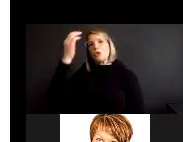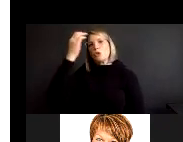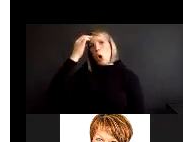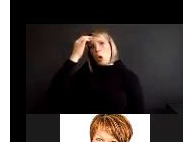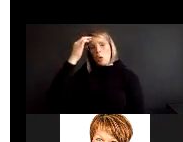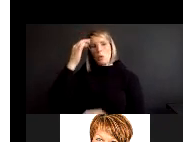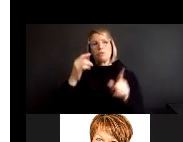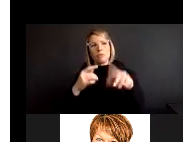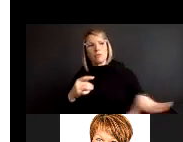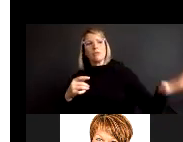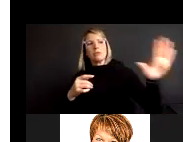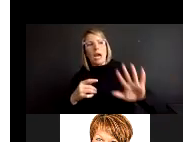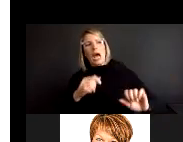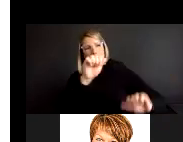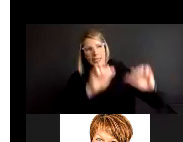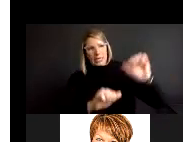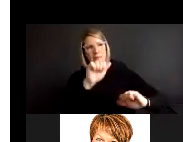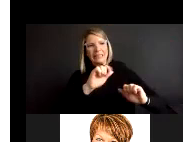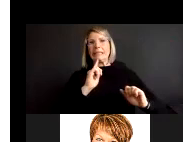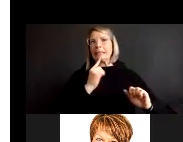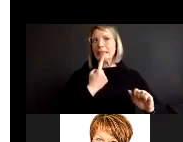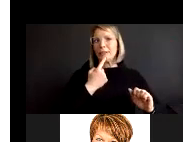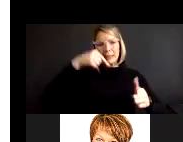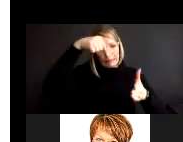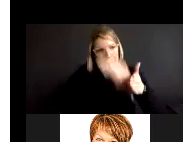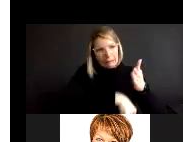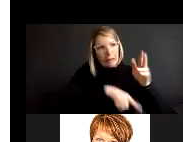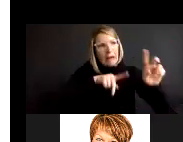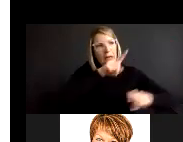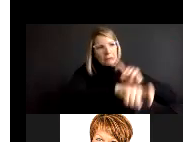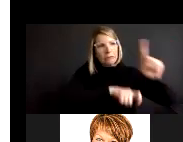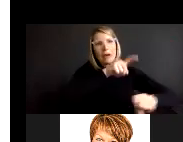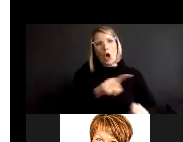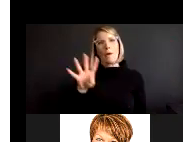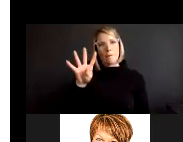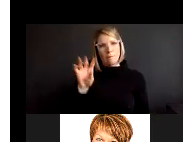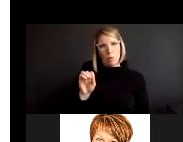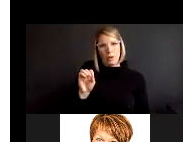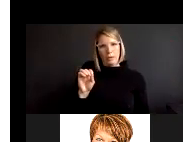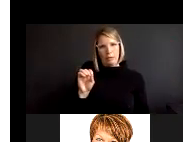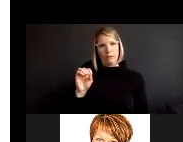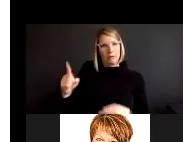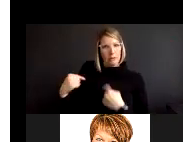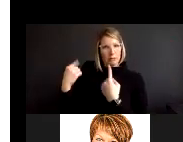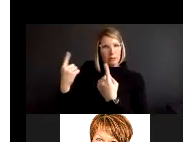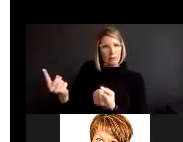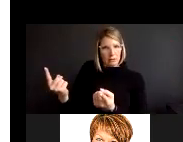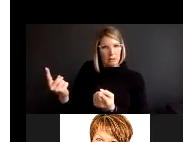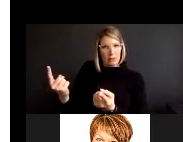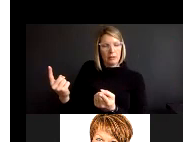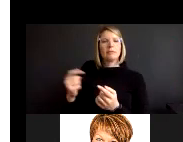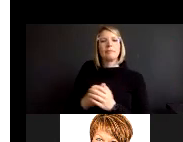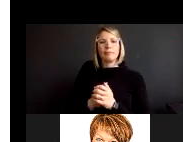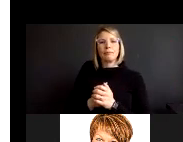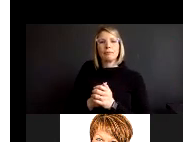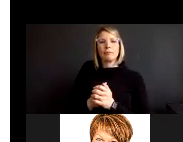go and ask about someone's capacity. And in the adult protection world, that valid trigger is risk.